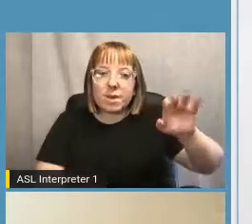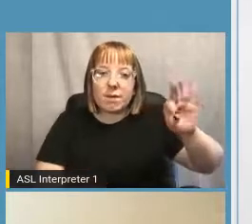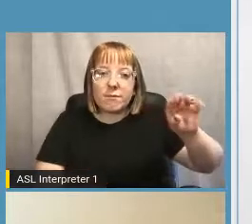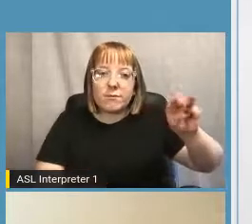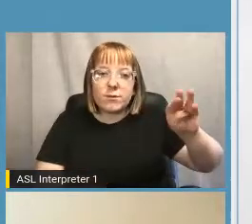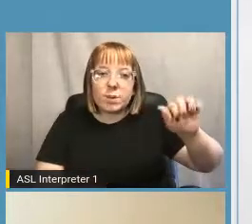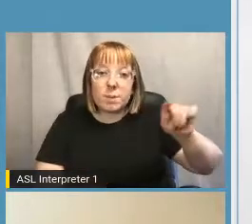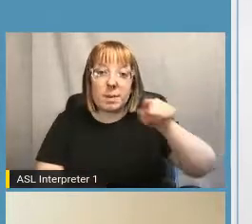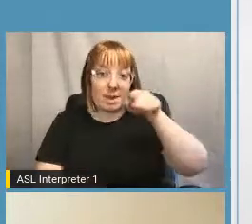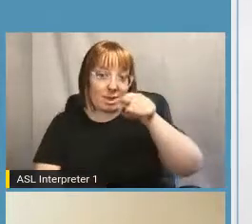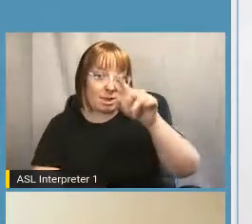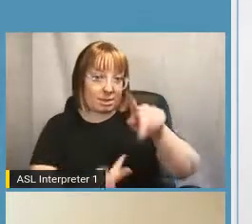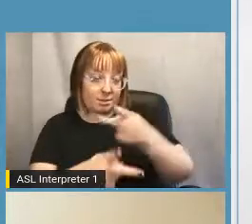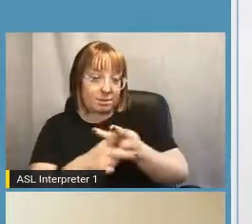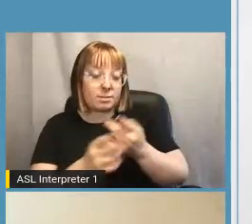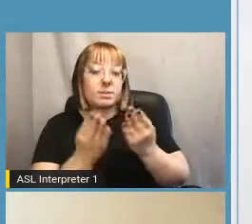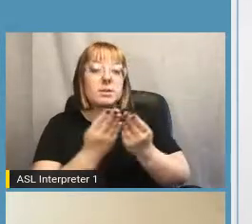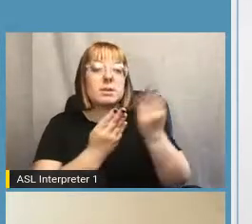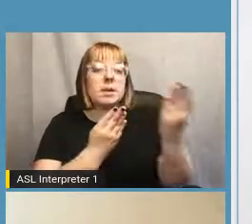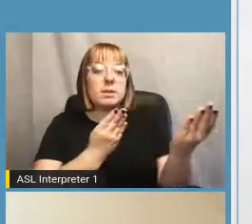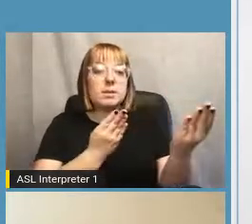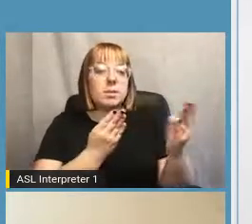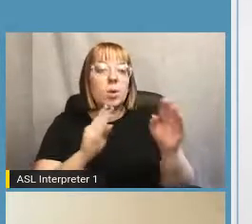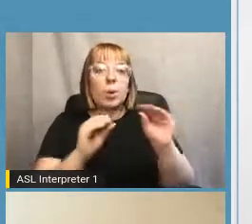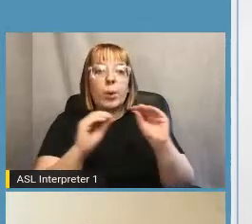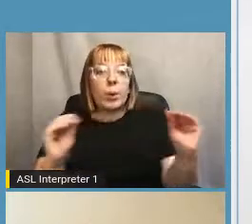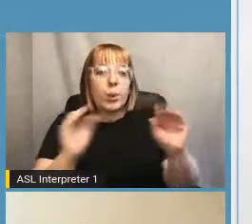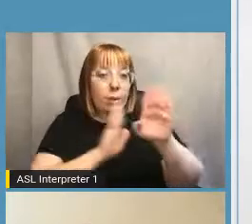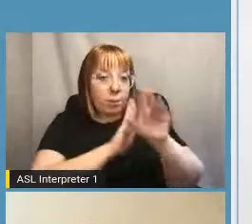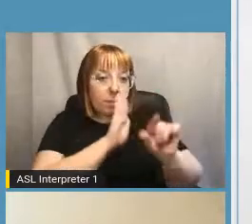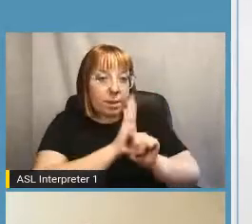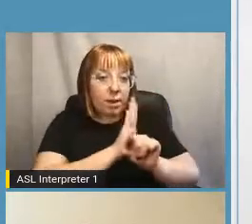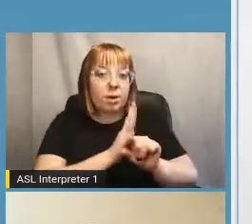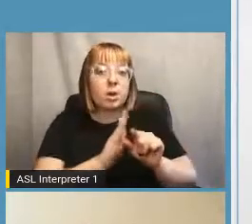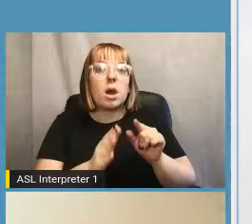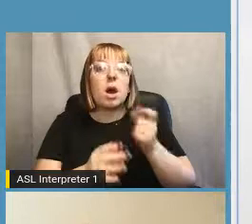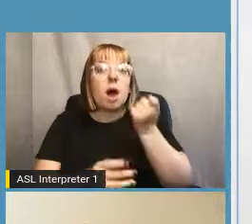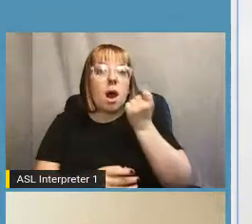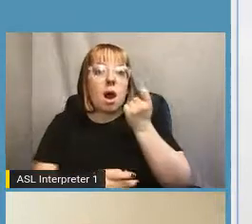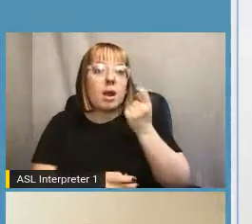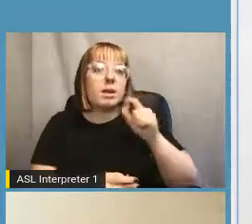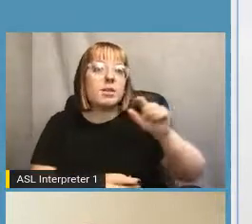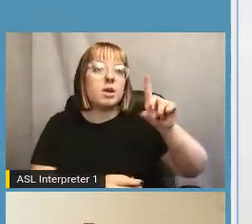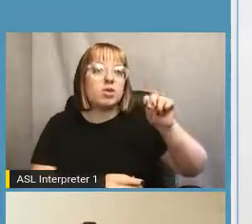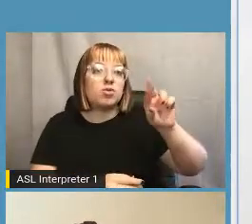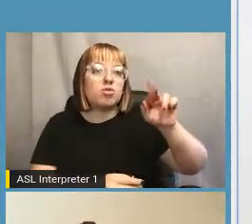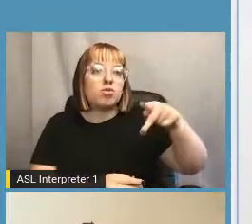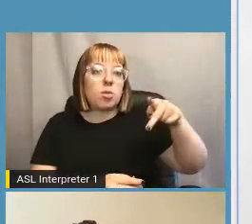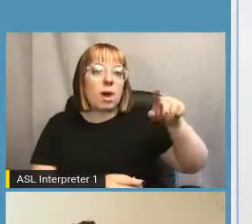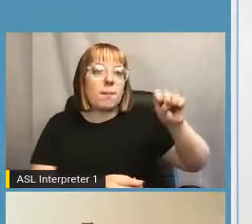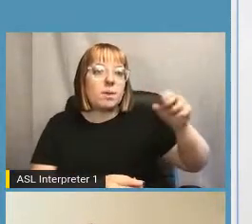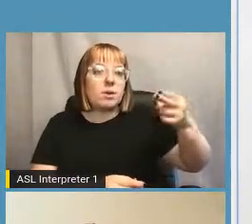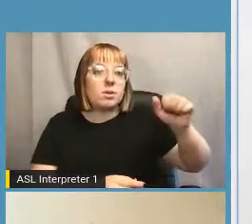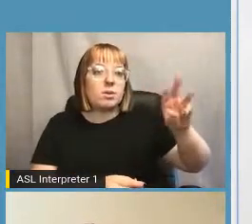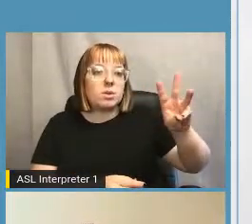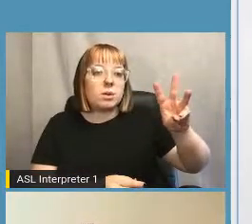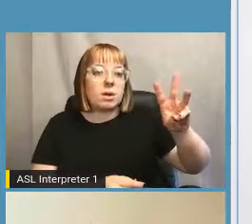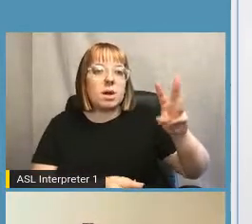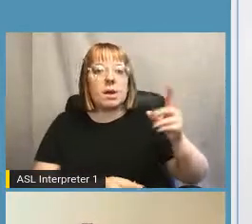this image was submitted where there was no background except for the drop shadow to create that sense of